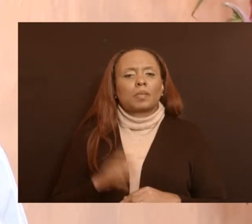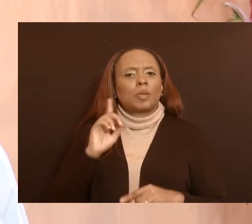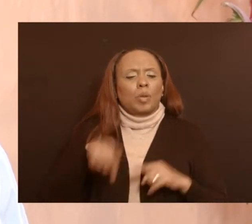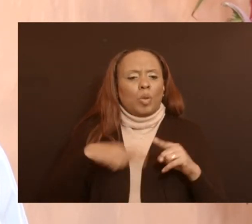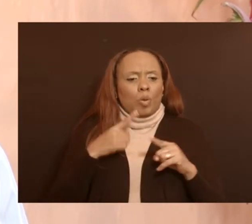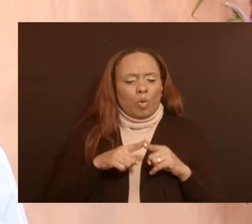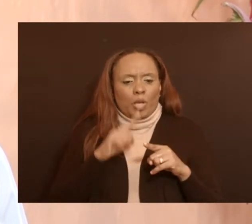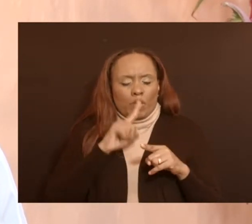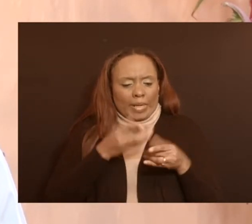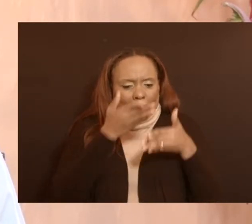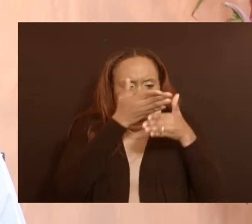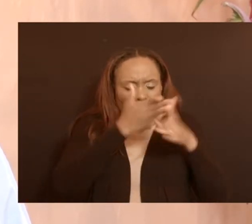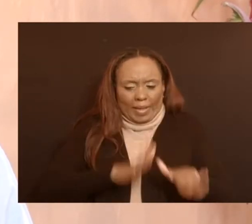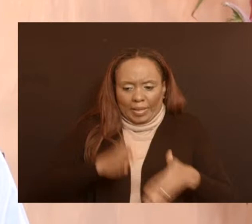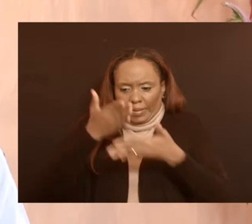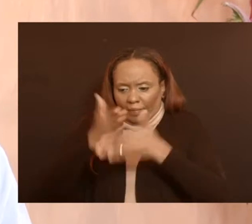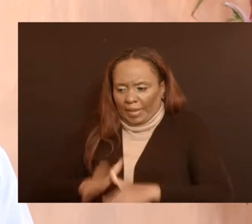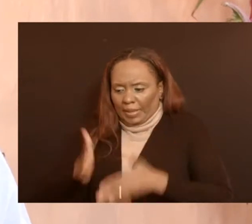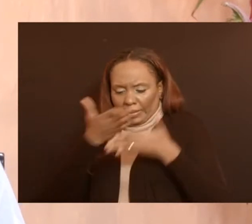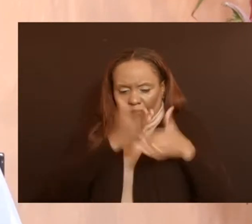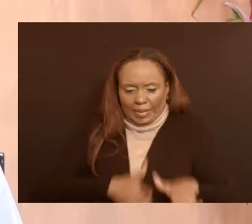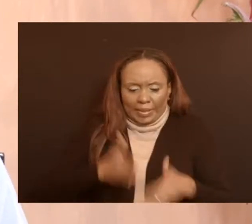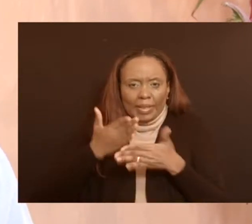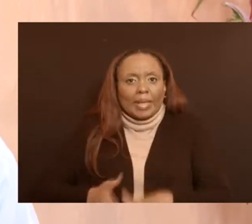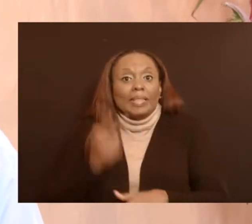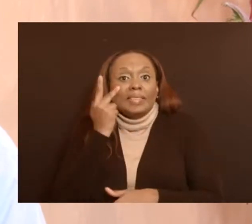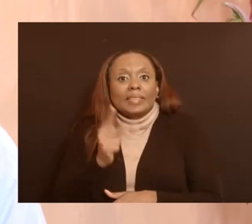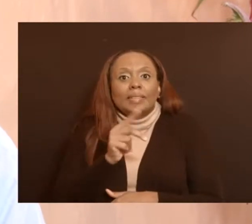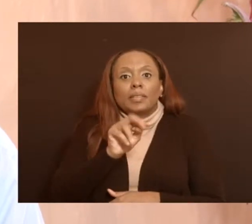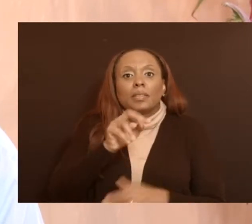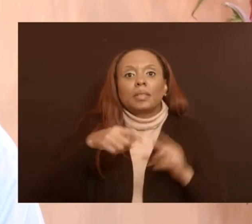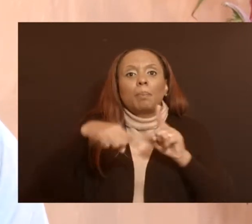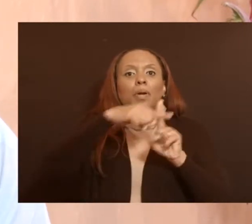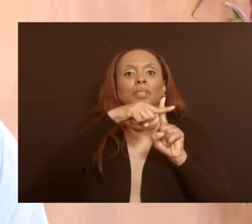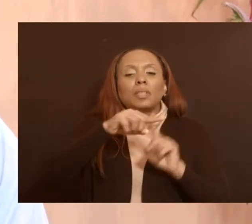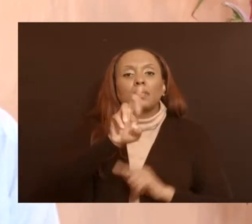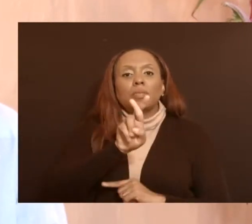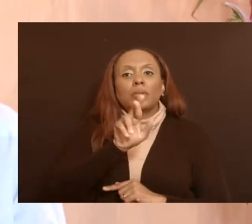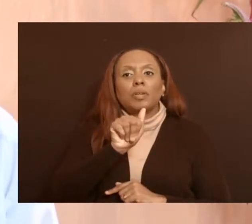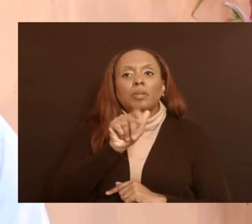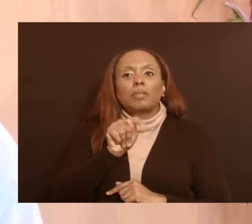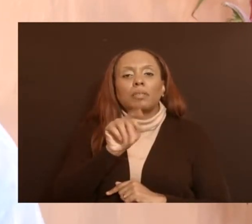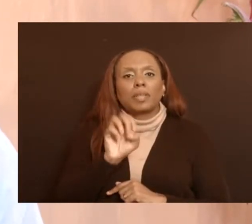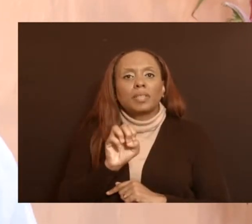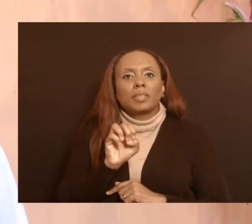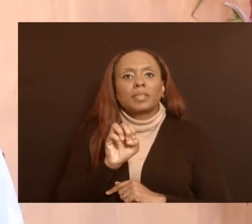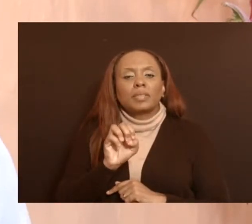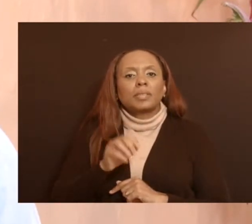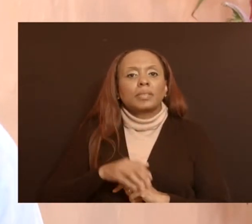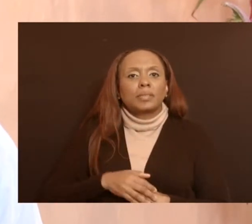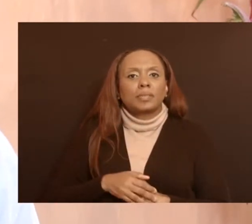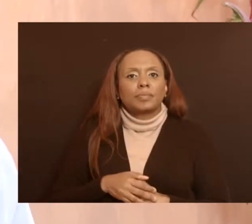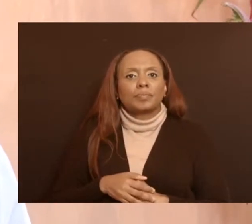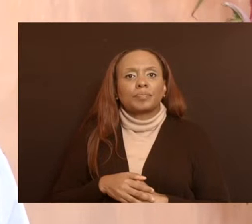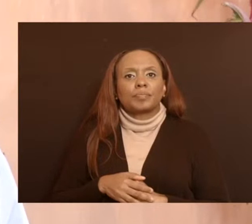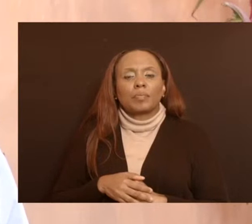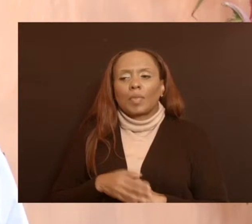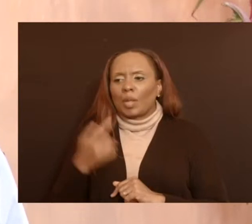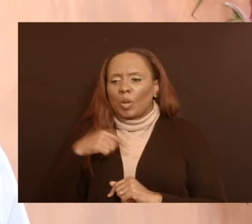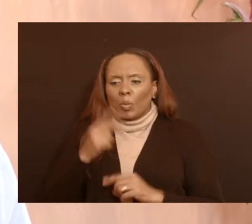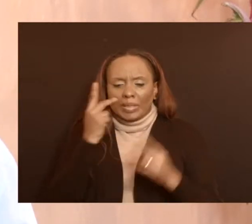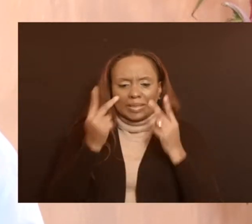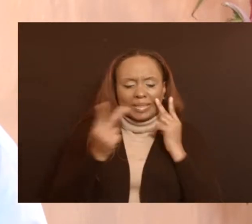of population and those sorts of things, and the kind of spread, and if there's more local